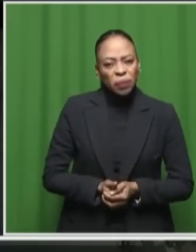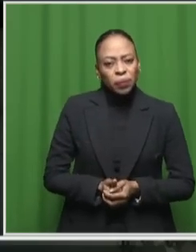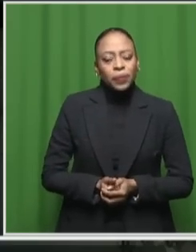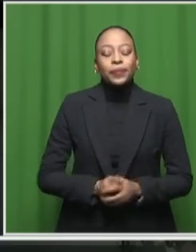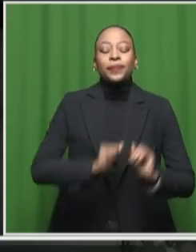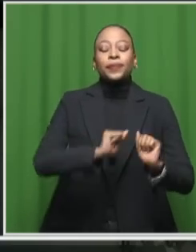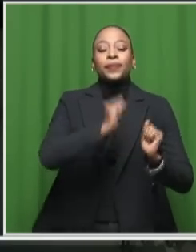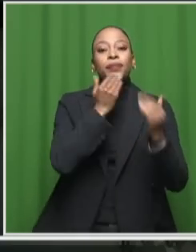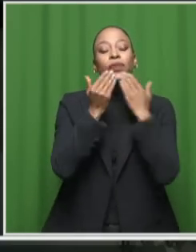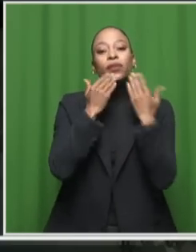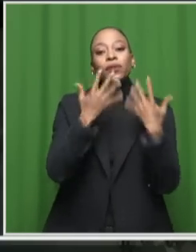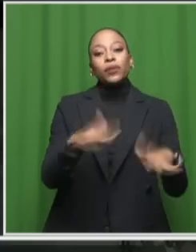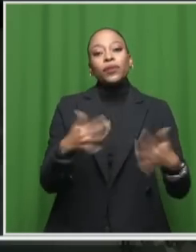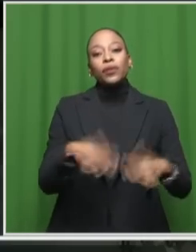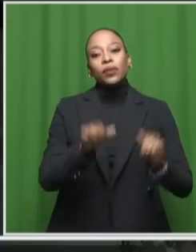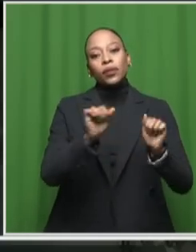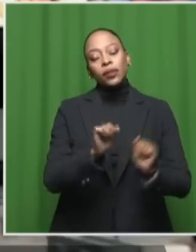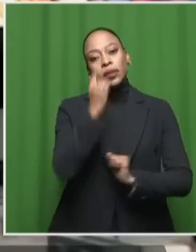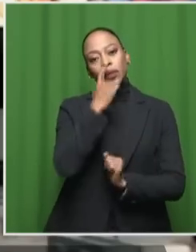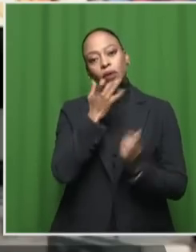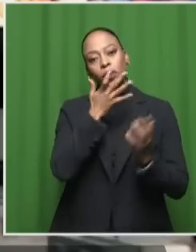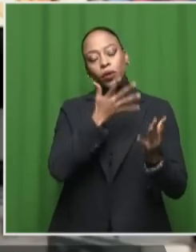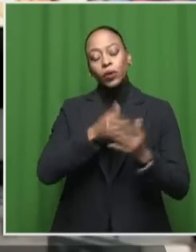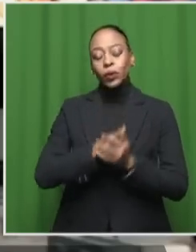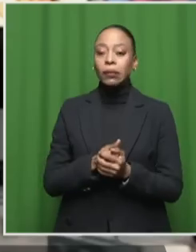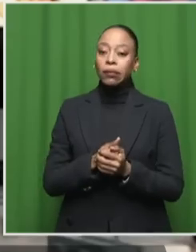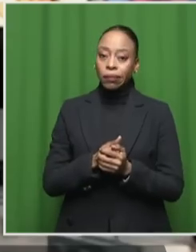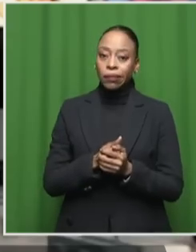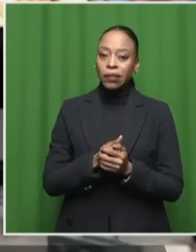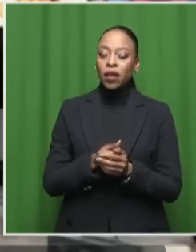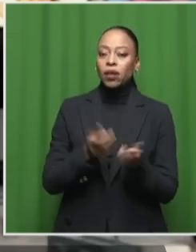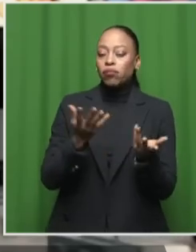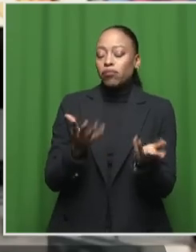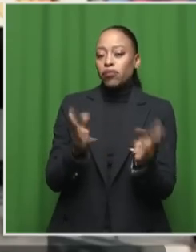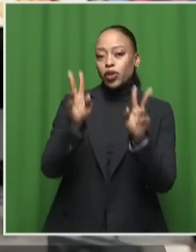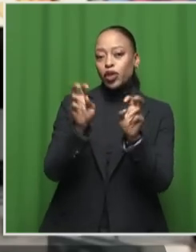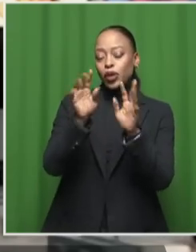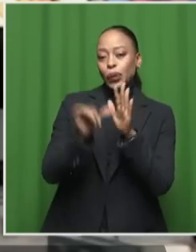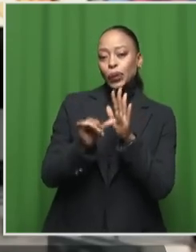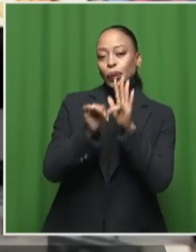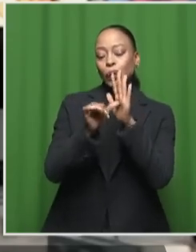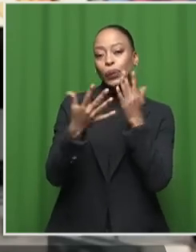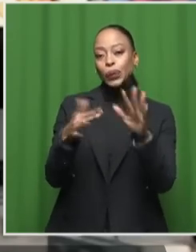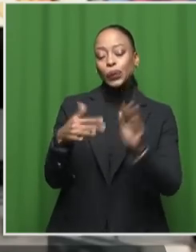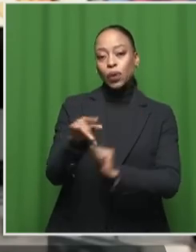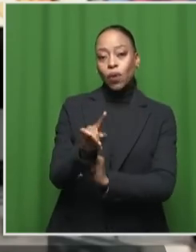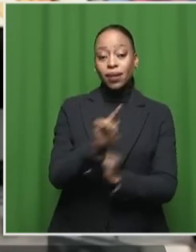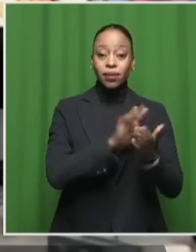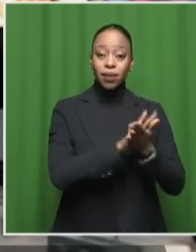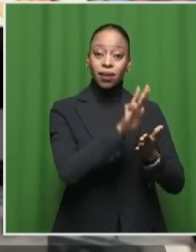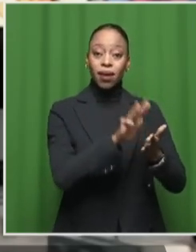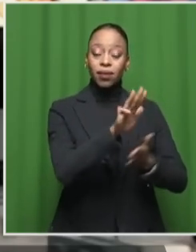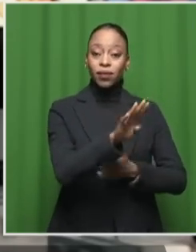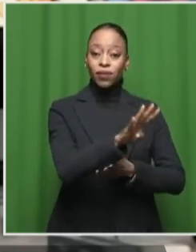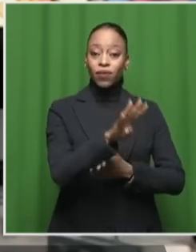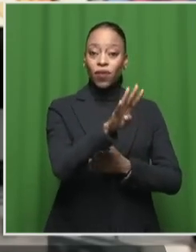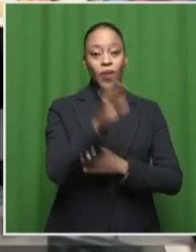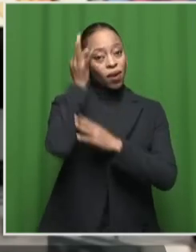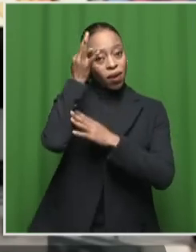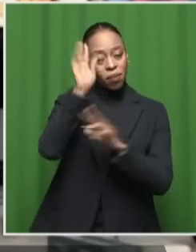Thank you very much for your question, Sakina. The obvious issue is that the 1994 Government of National Unity